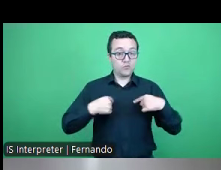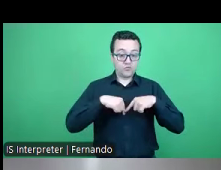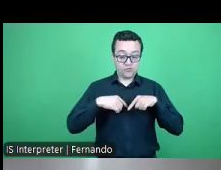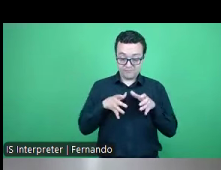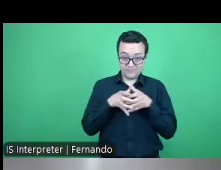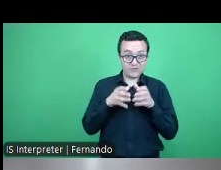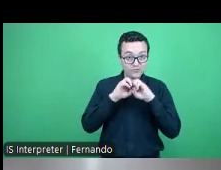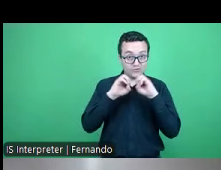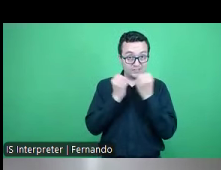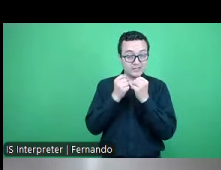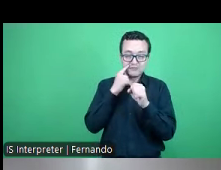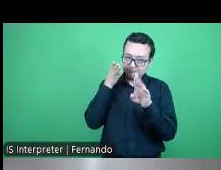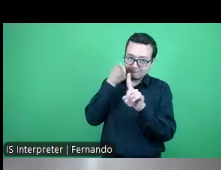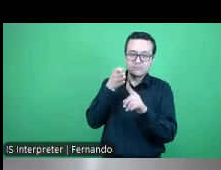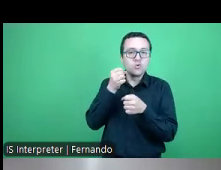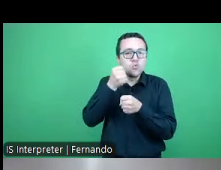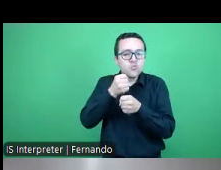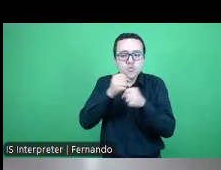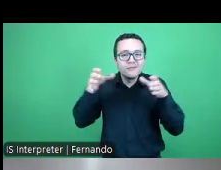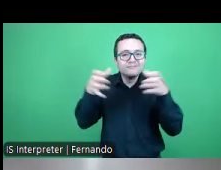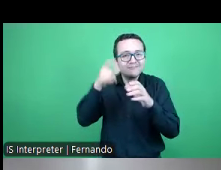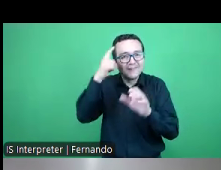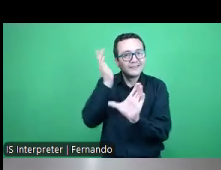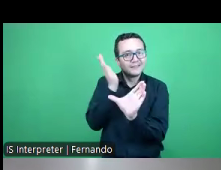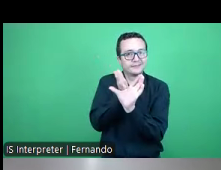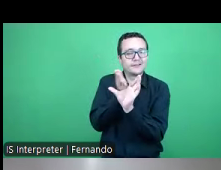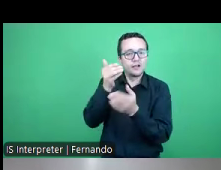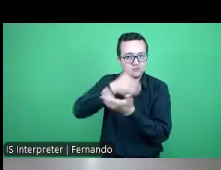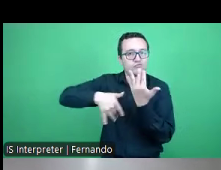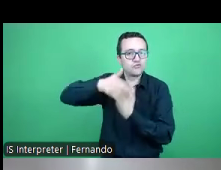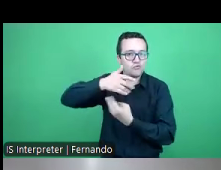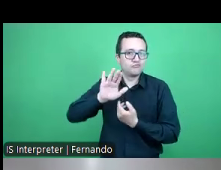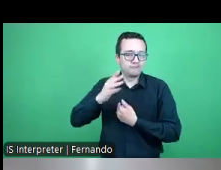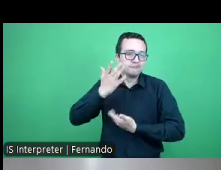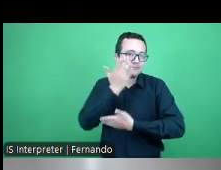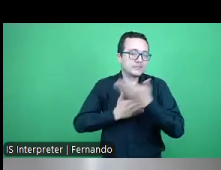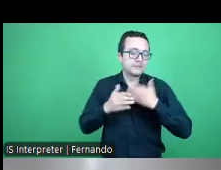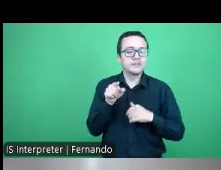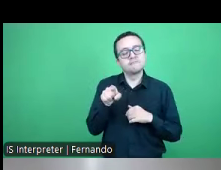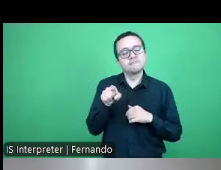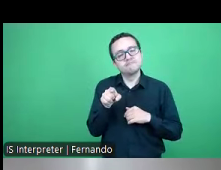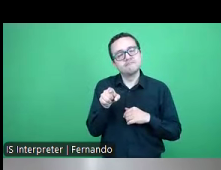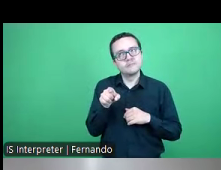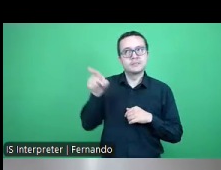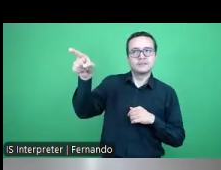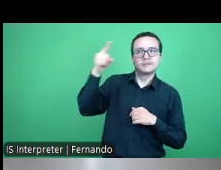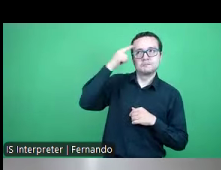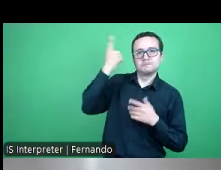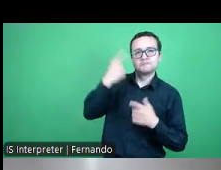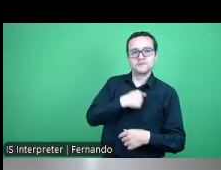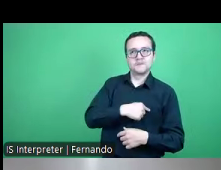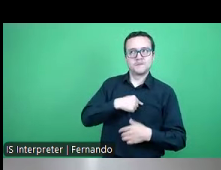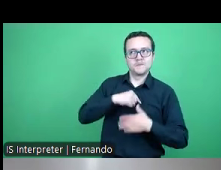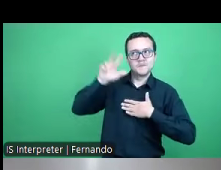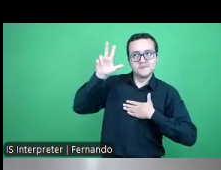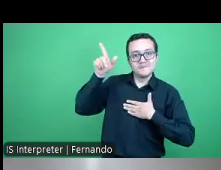ini we sangat-sangat saw penting that these dalam commitments mendorong are kerja-kerja highly kami crucial in untuk order to pemenuhan hak-hak encourage penyandang our disabilitas work to psikososial fulfill the